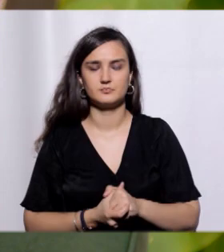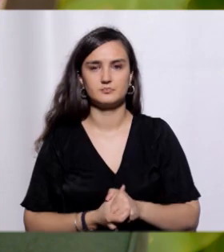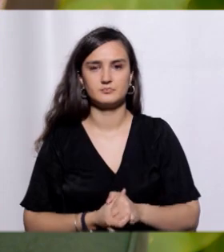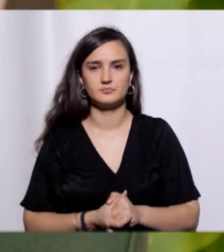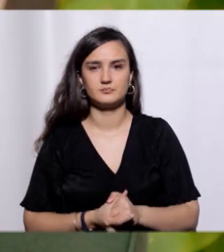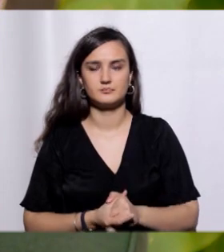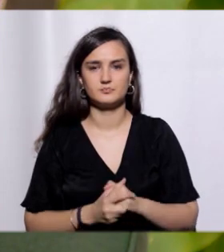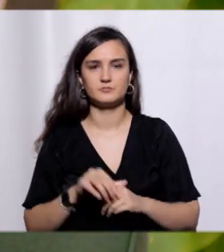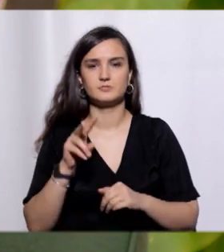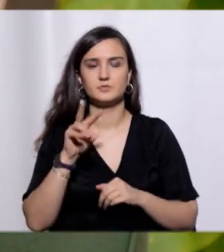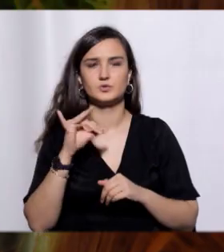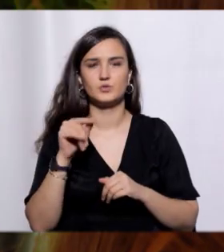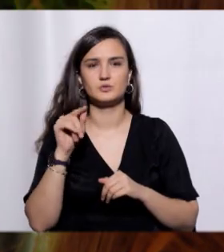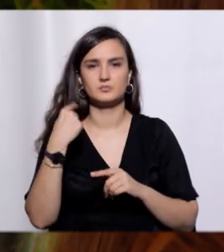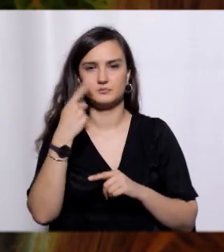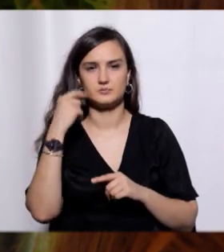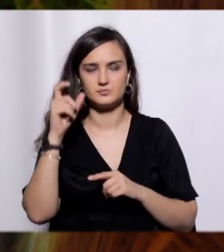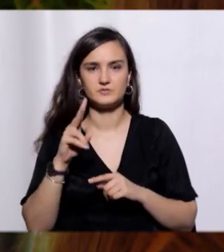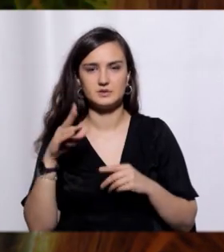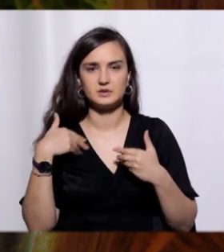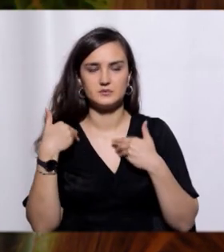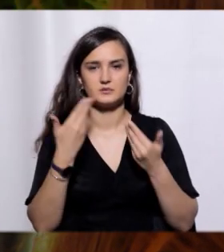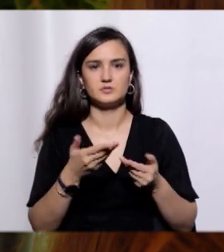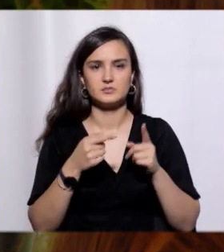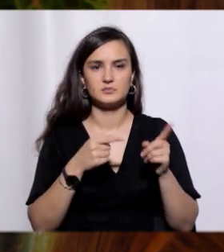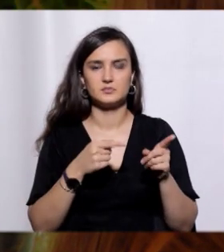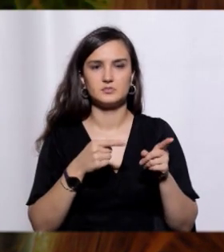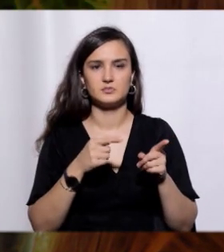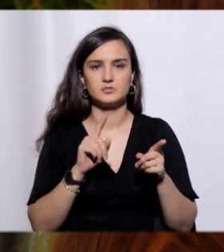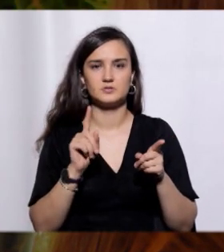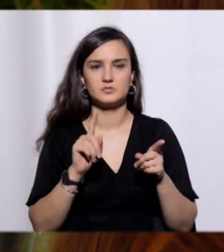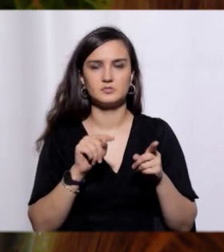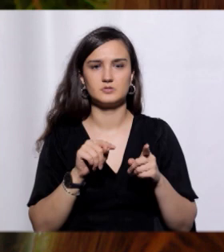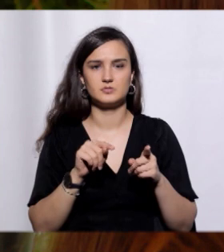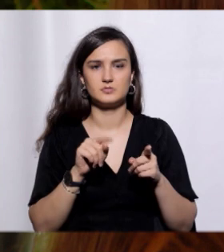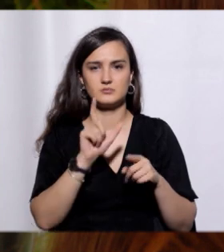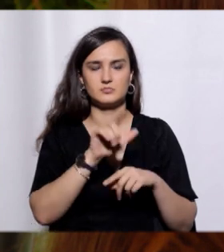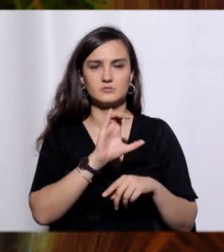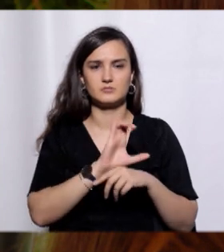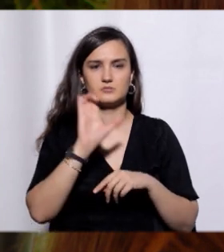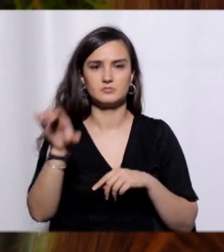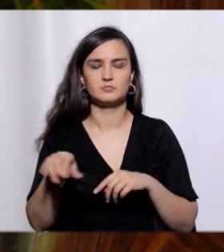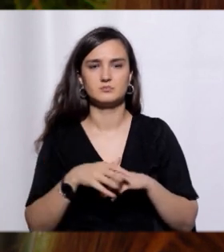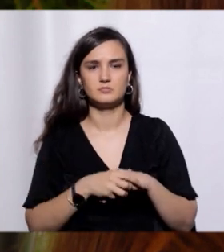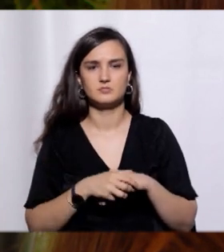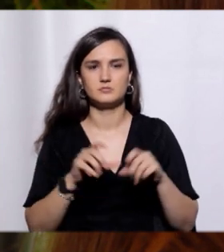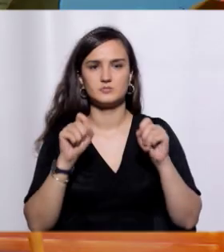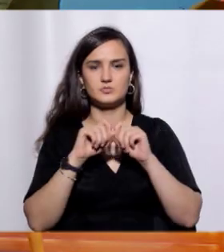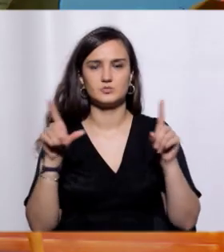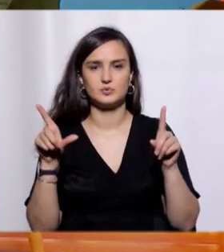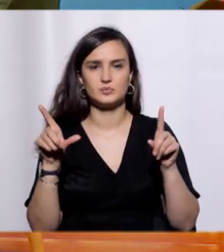So this Mr. Lloyd is the person who suggests Mrs. Reed to send Jane to a